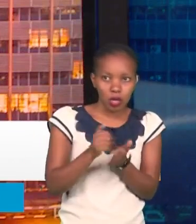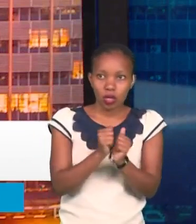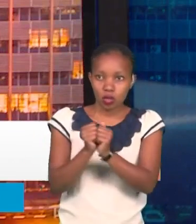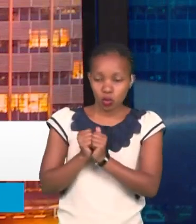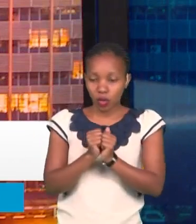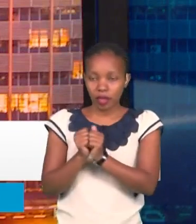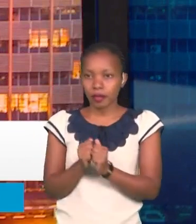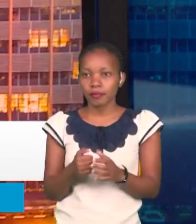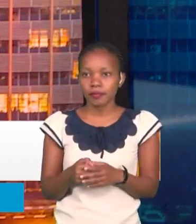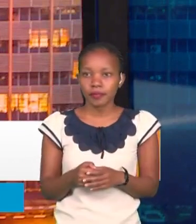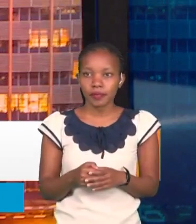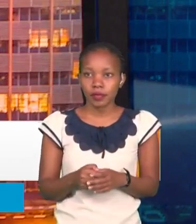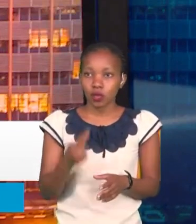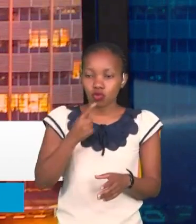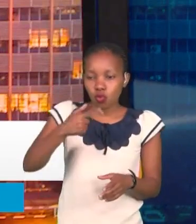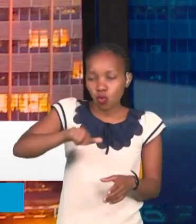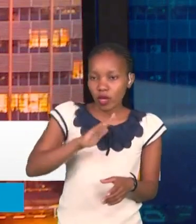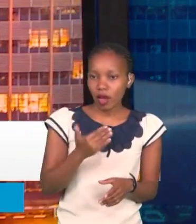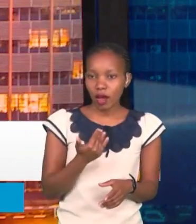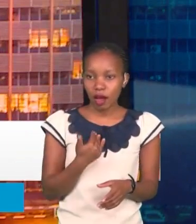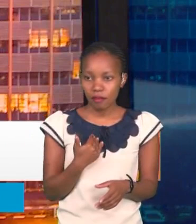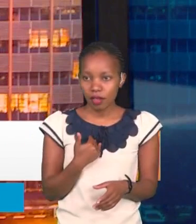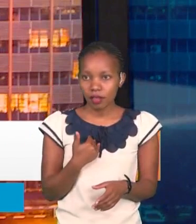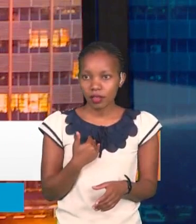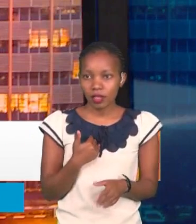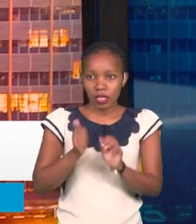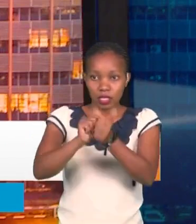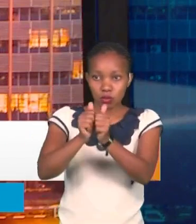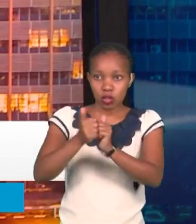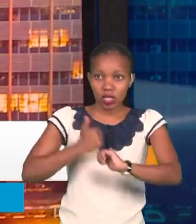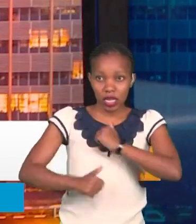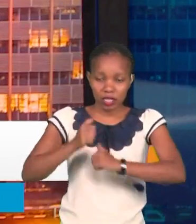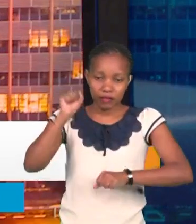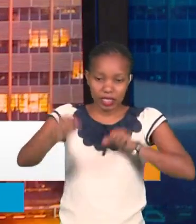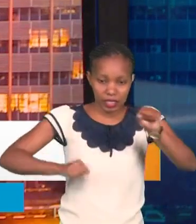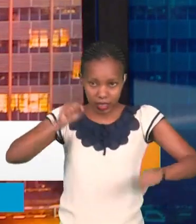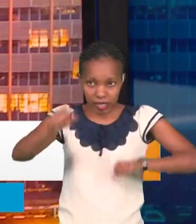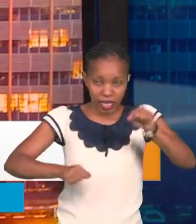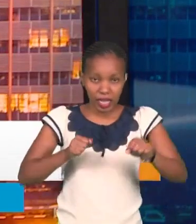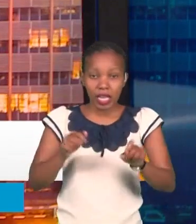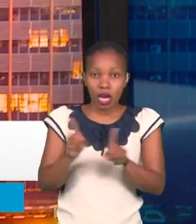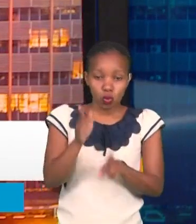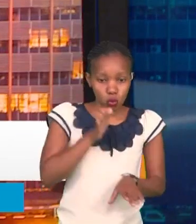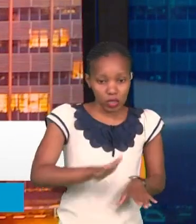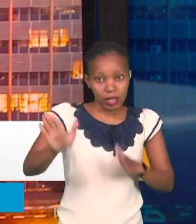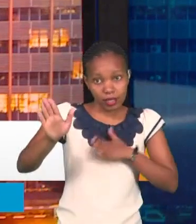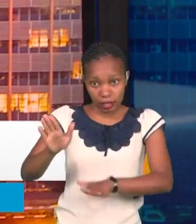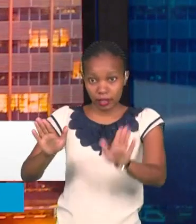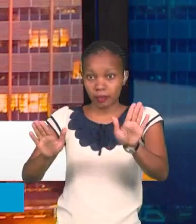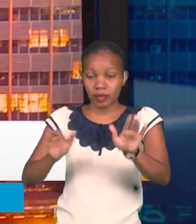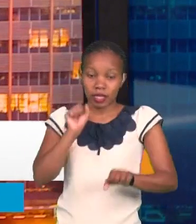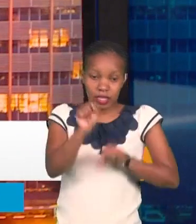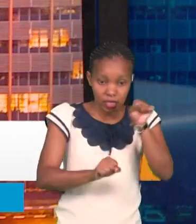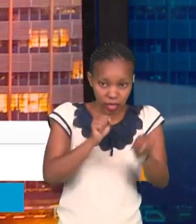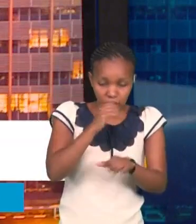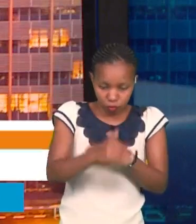social status yes. in the community. So we have come up, we have a sporting activity, cycling yes. and skating. Yes. Cycling is for